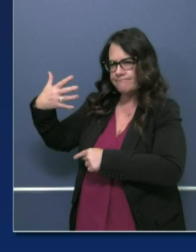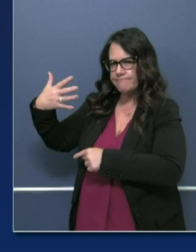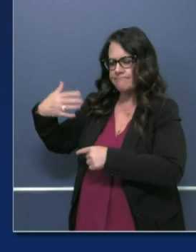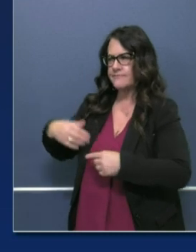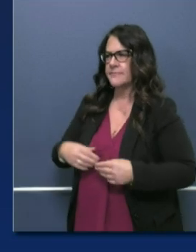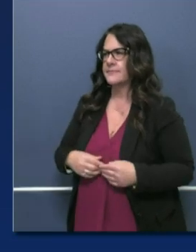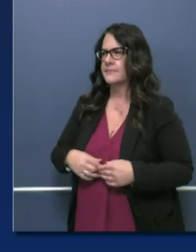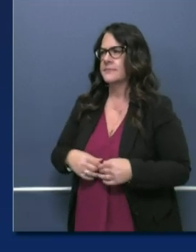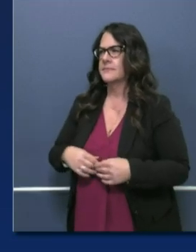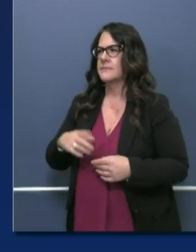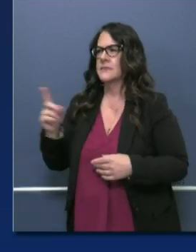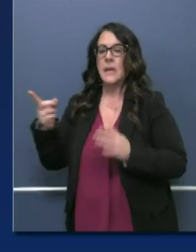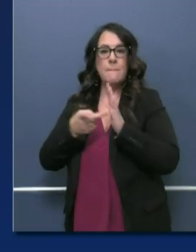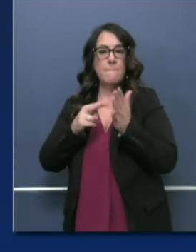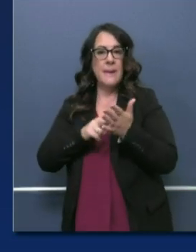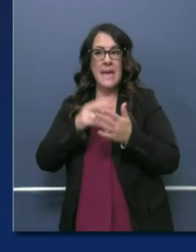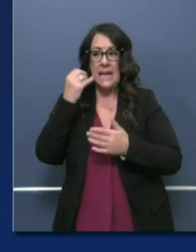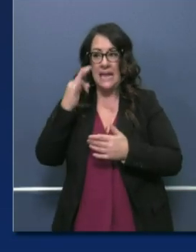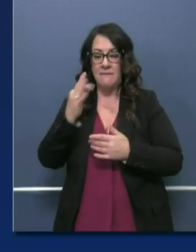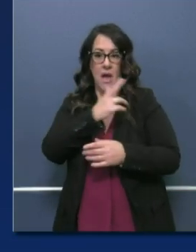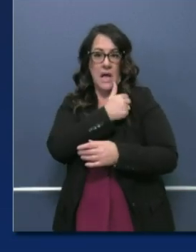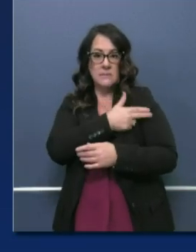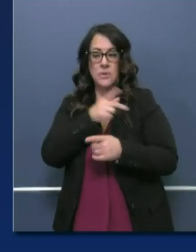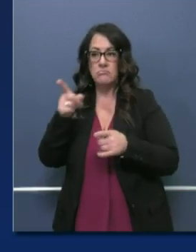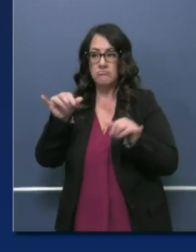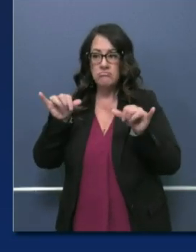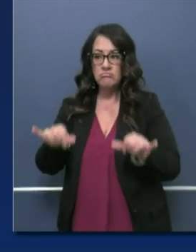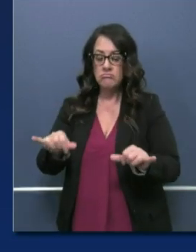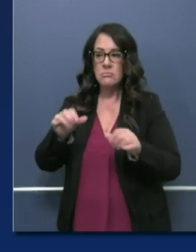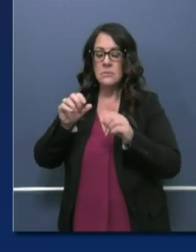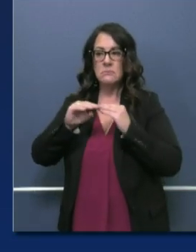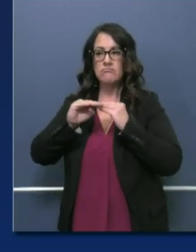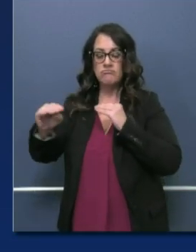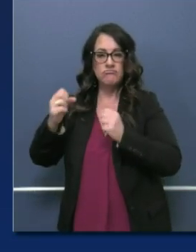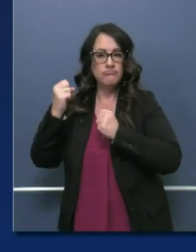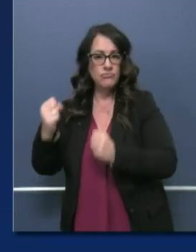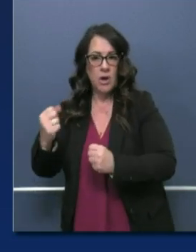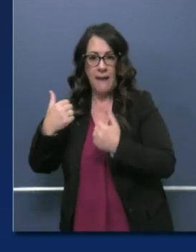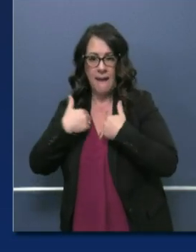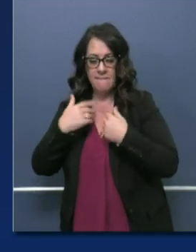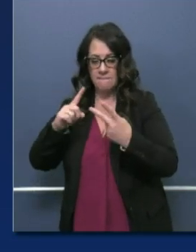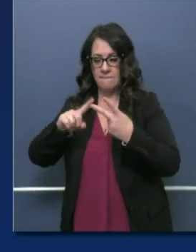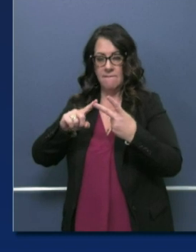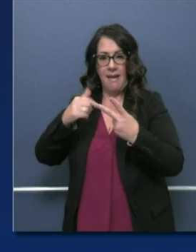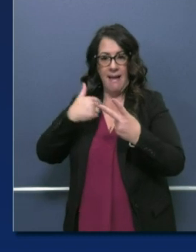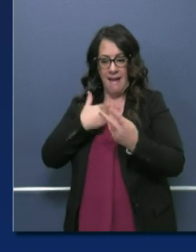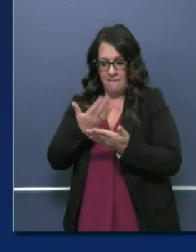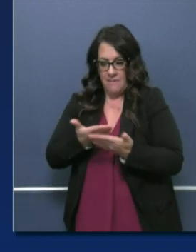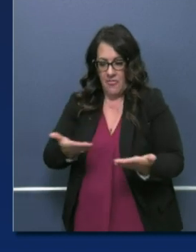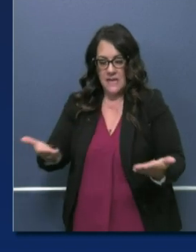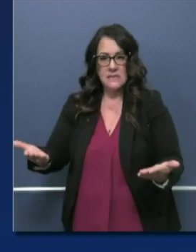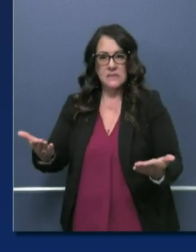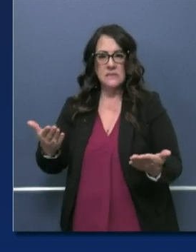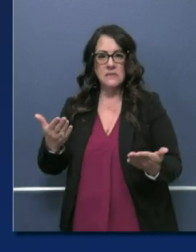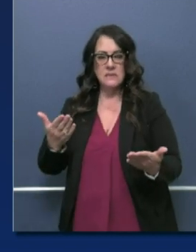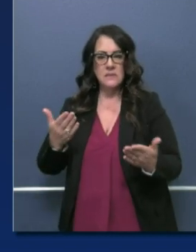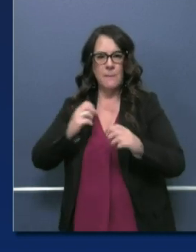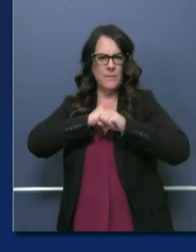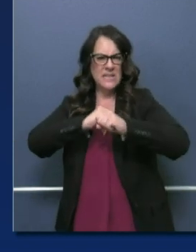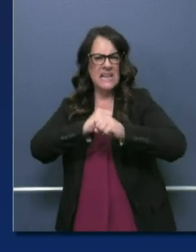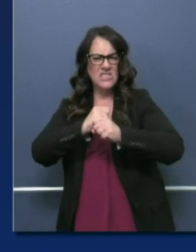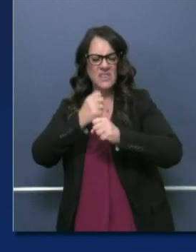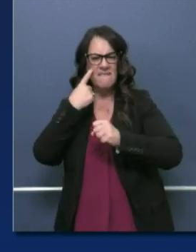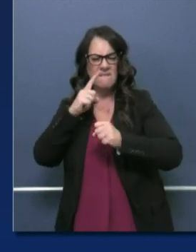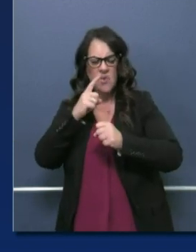include stability of our hospitalizations, personal protective equipment inventory, making sure that we have healthcare